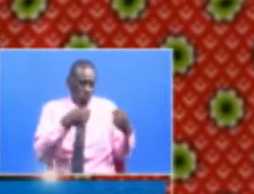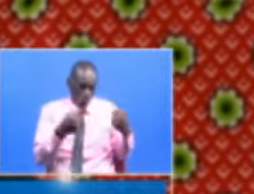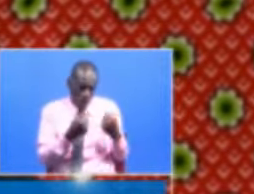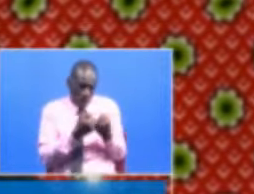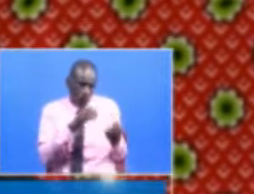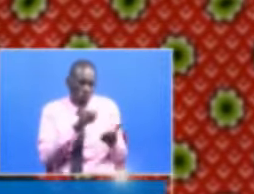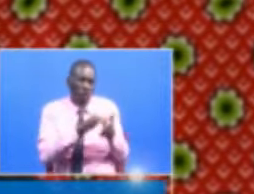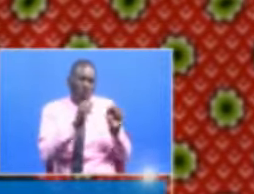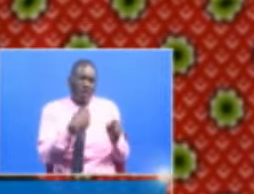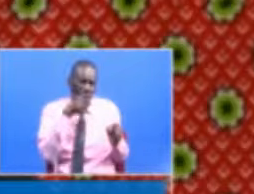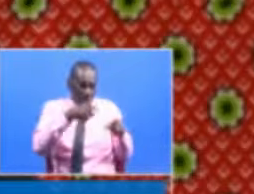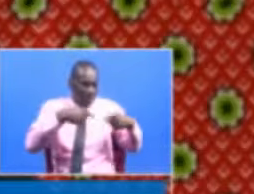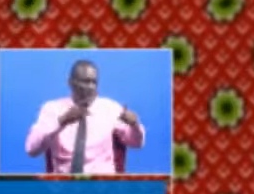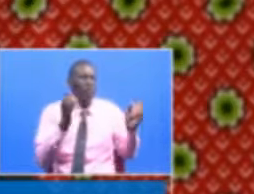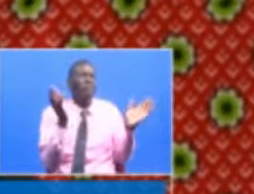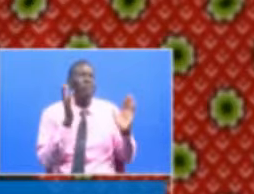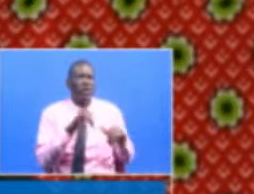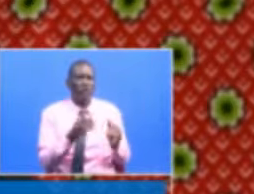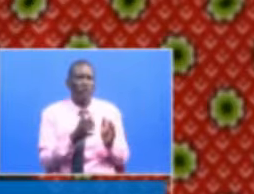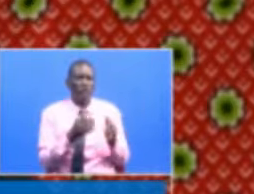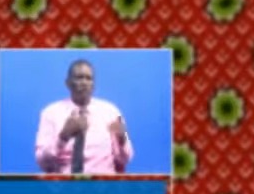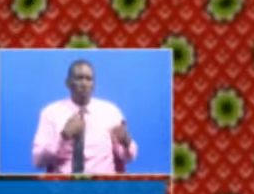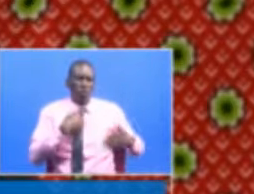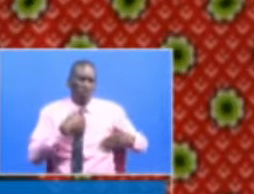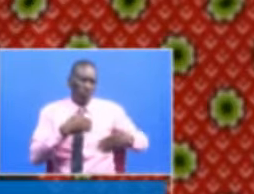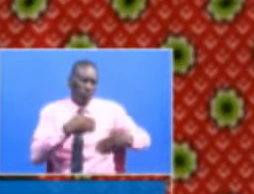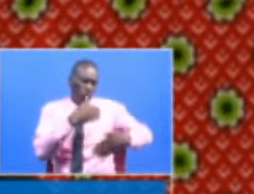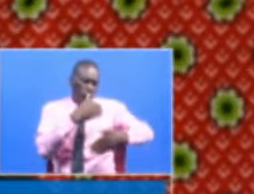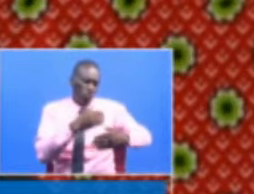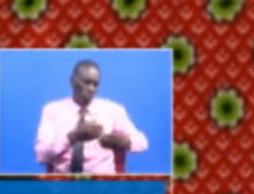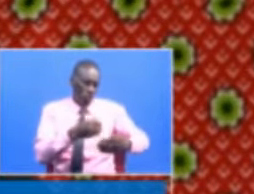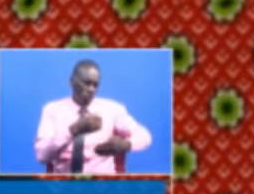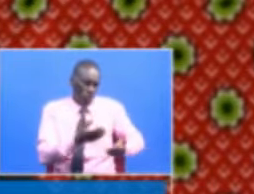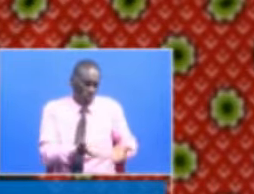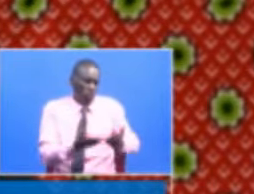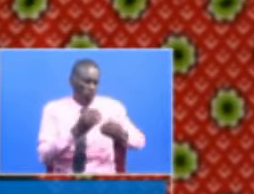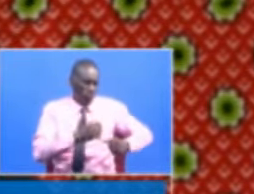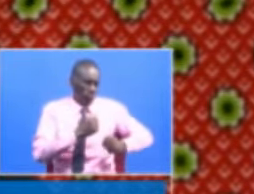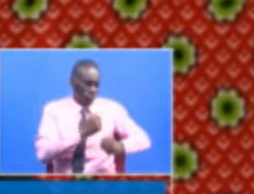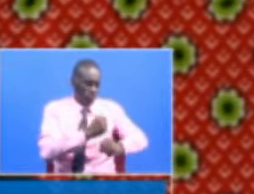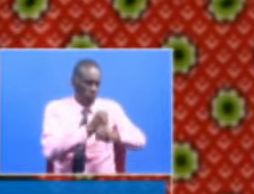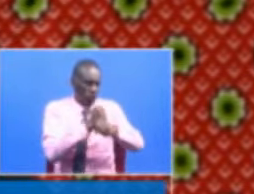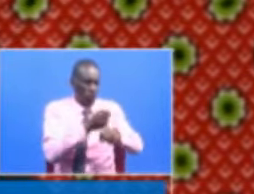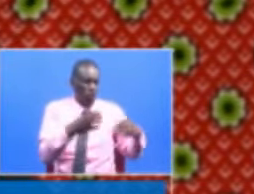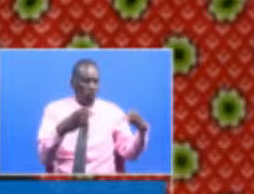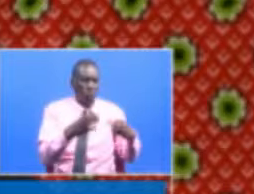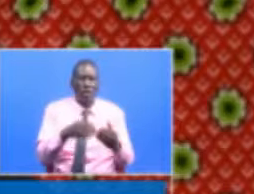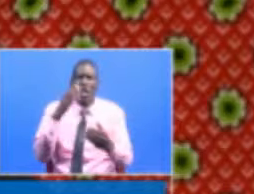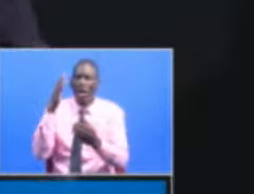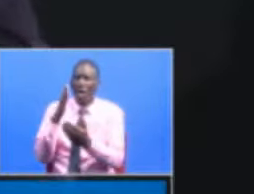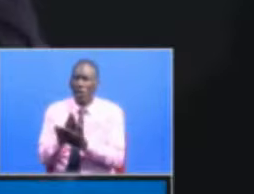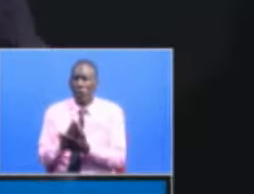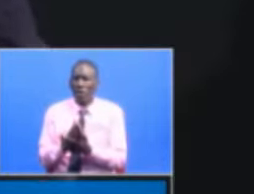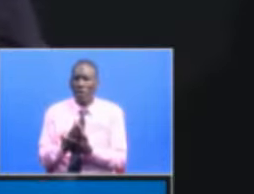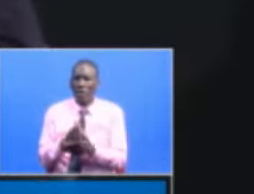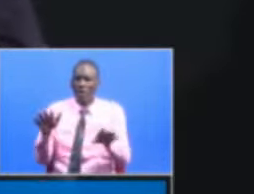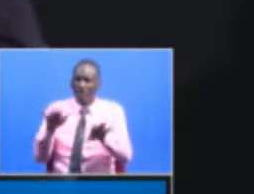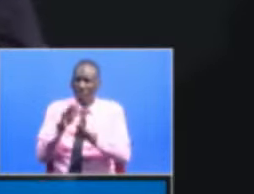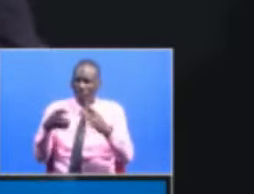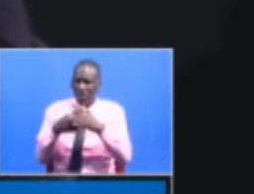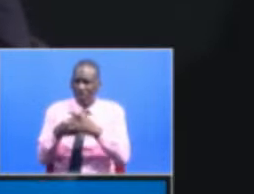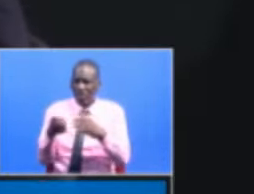say this has been successful? We have successfully built the resilience of this community. Yeah, actually, everything starts from